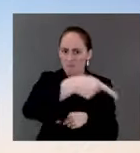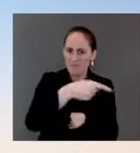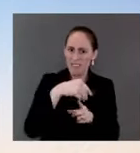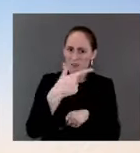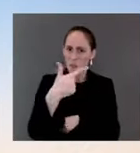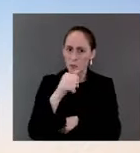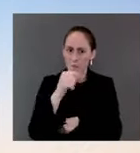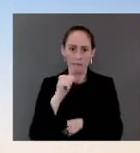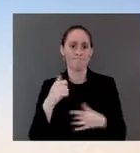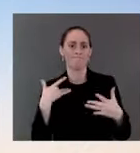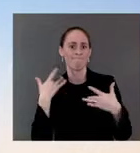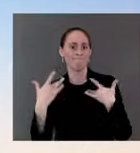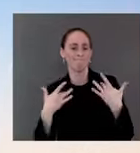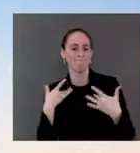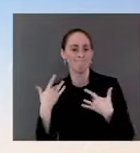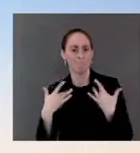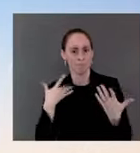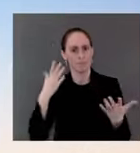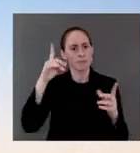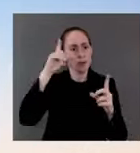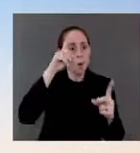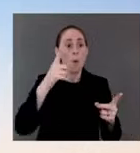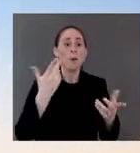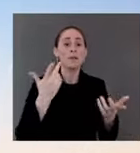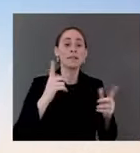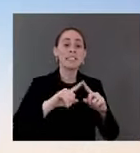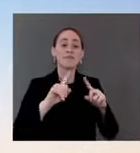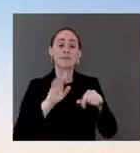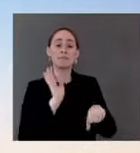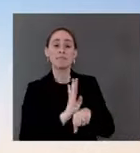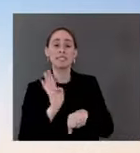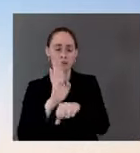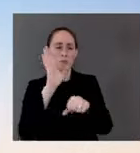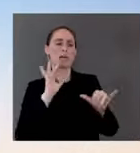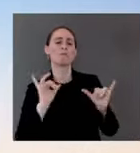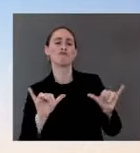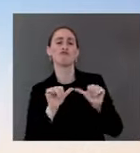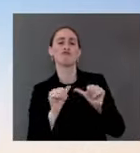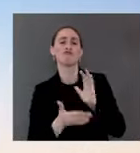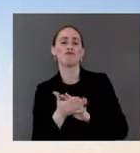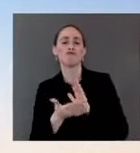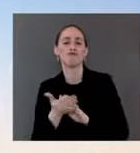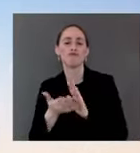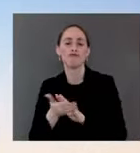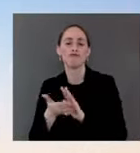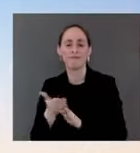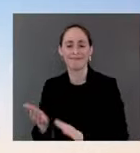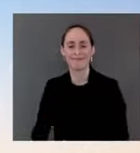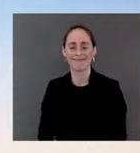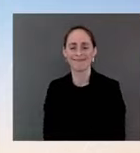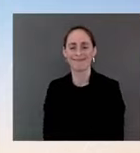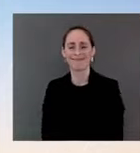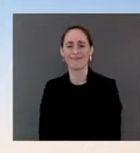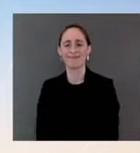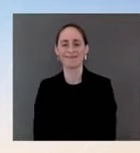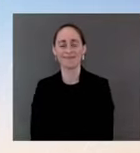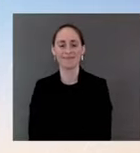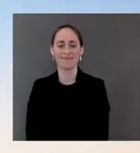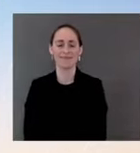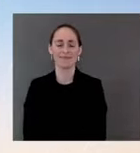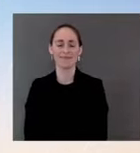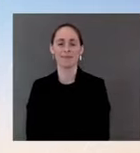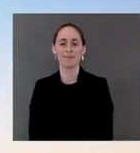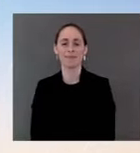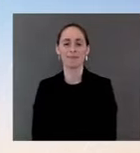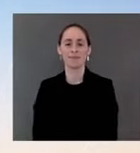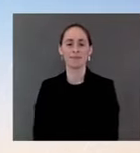agricultural exporters. And one more piece of good news for shipping costs. New data today confirms the cost of shipping a container between Asia